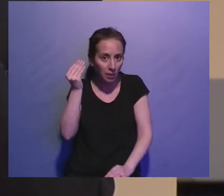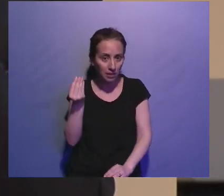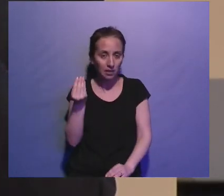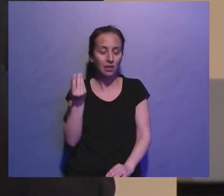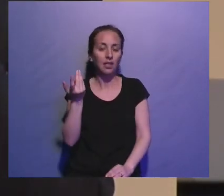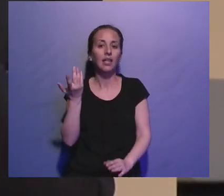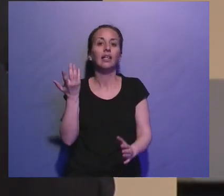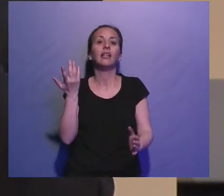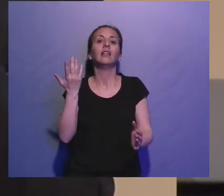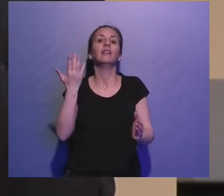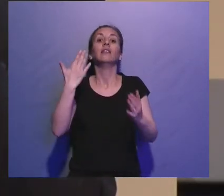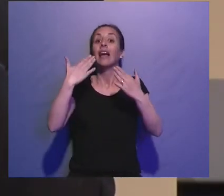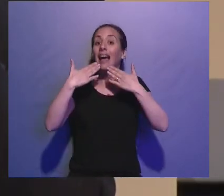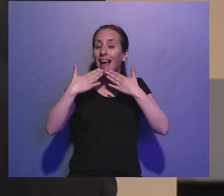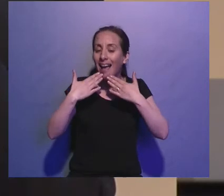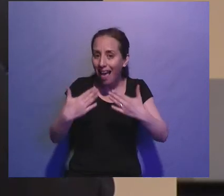So I think that,